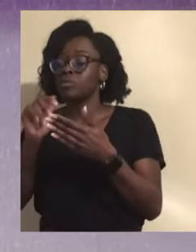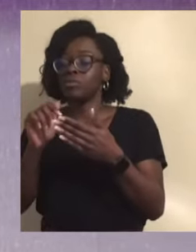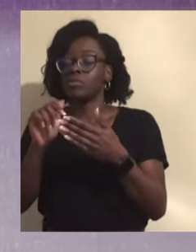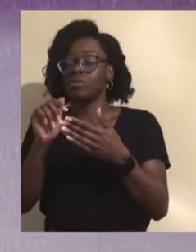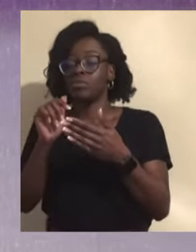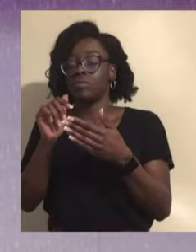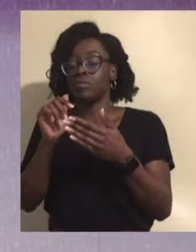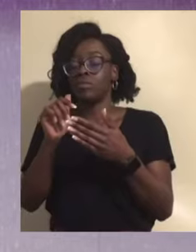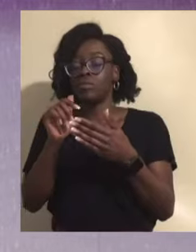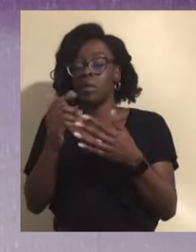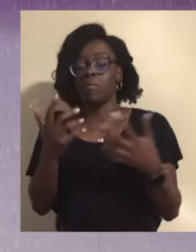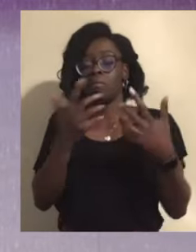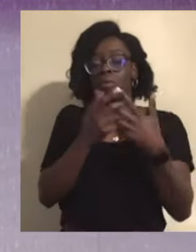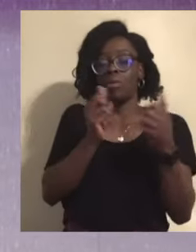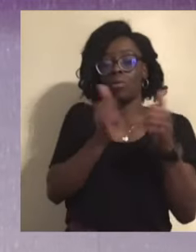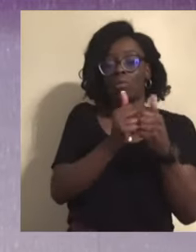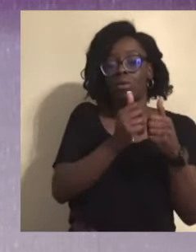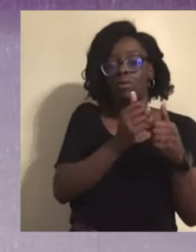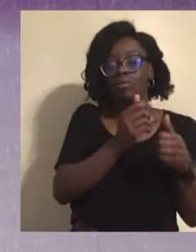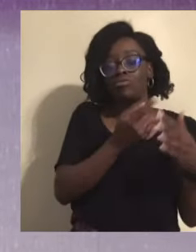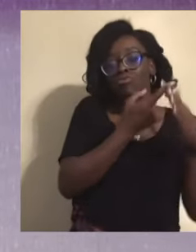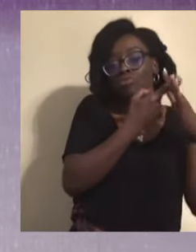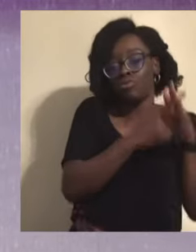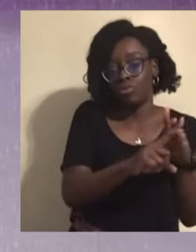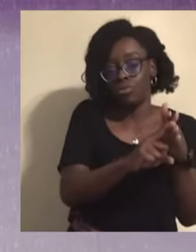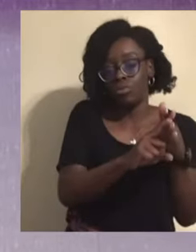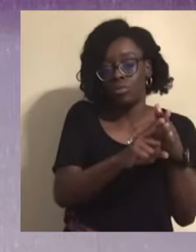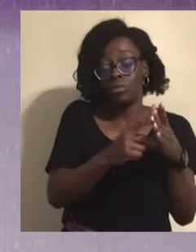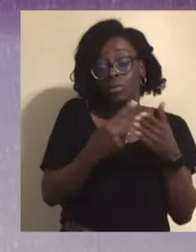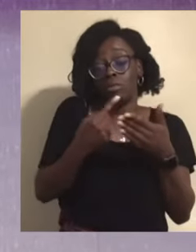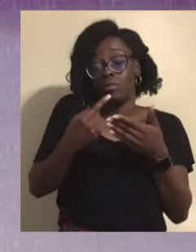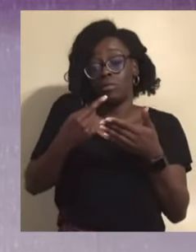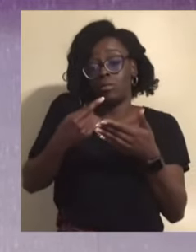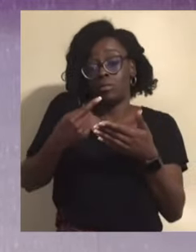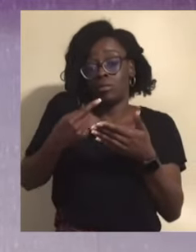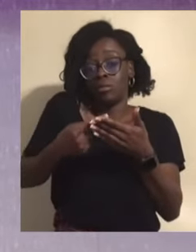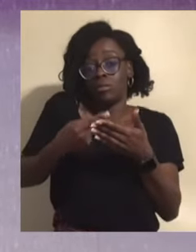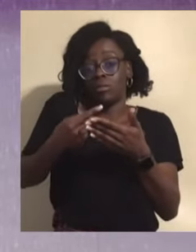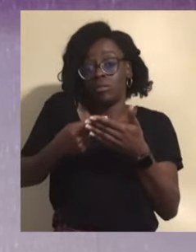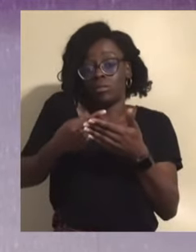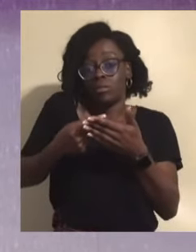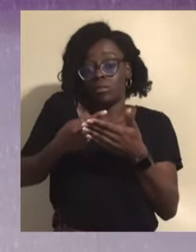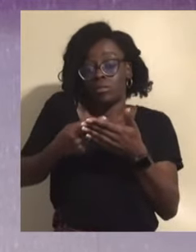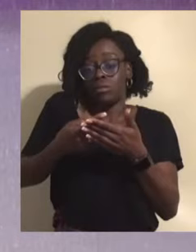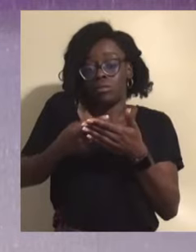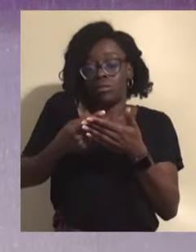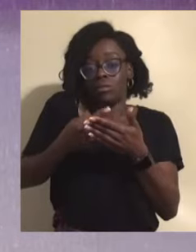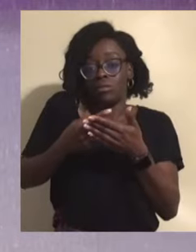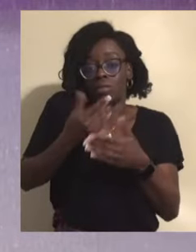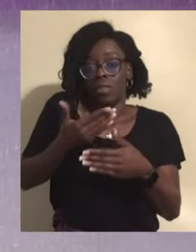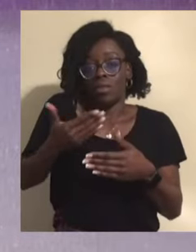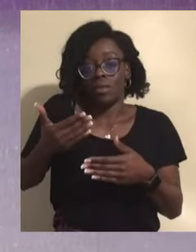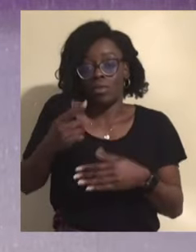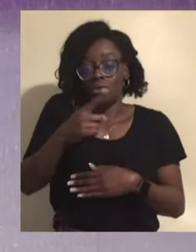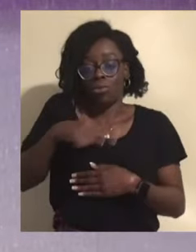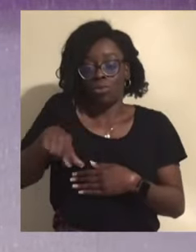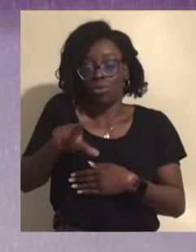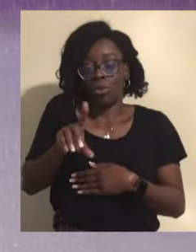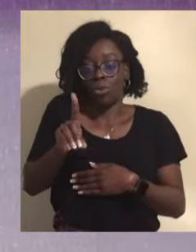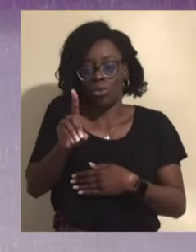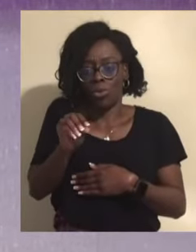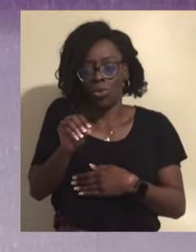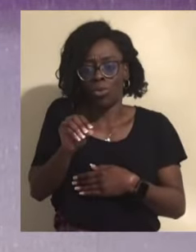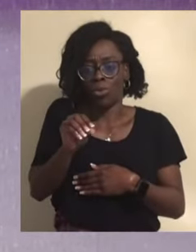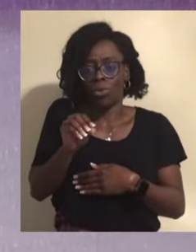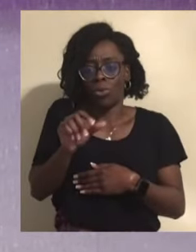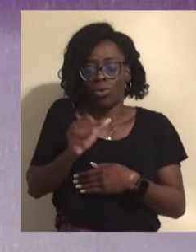That there have been times where the harvest we reaped didn't seem to match the seeds